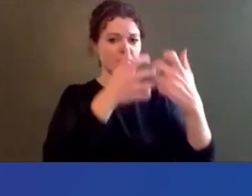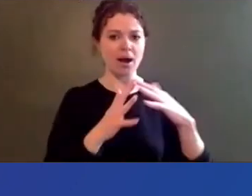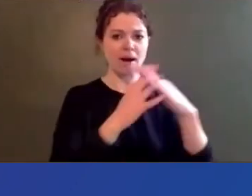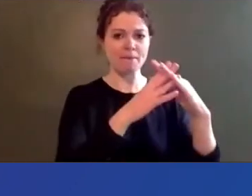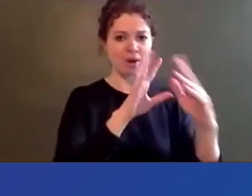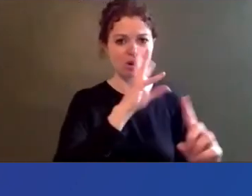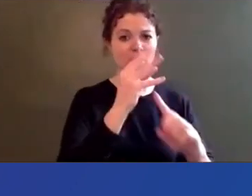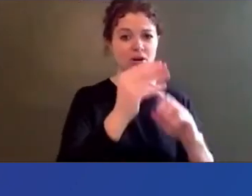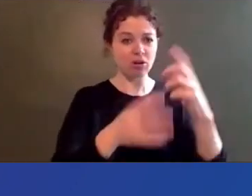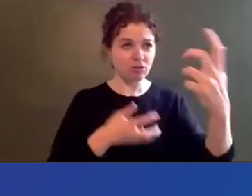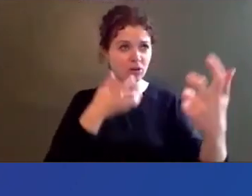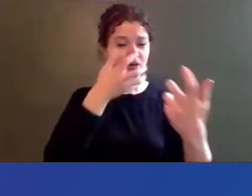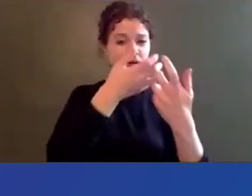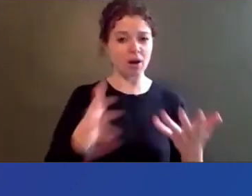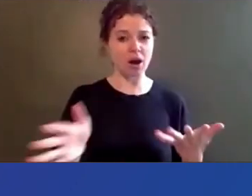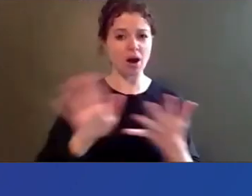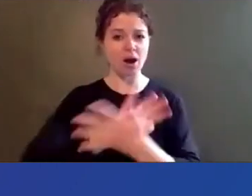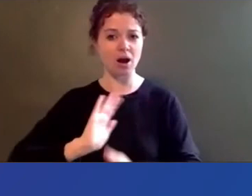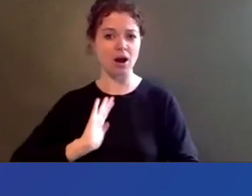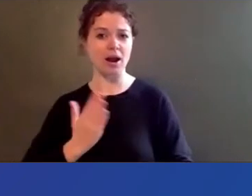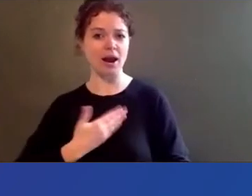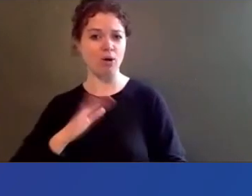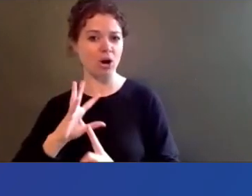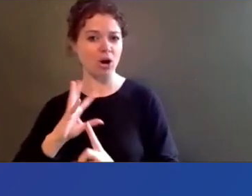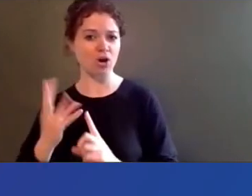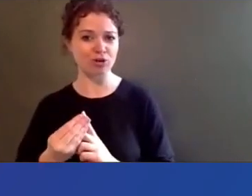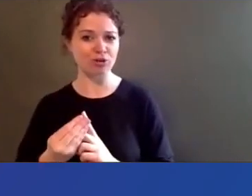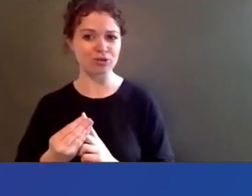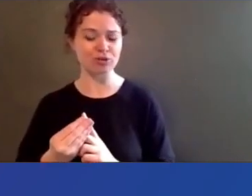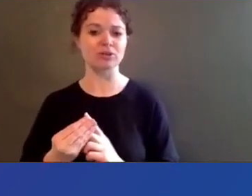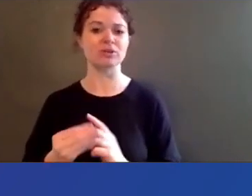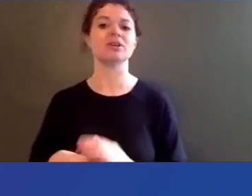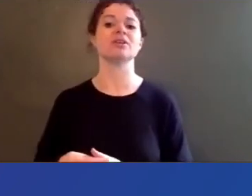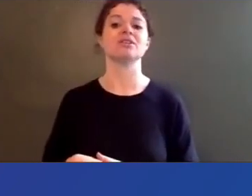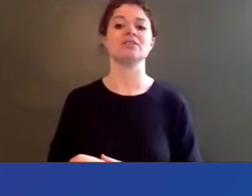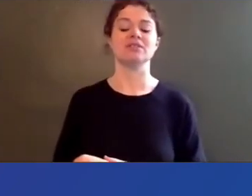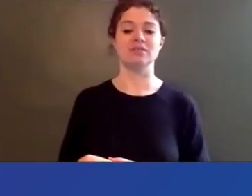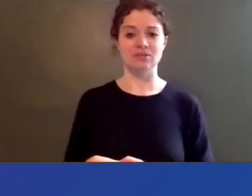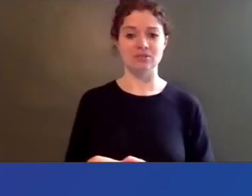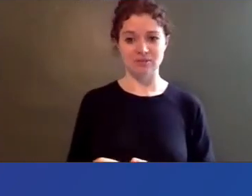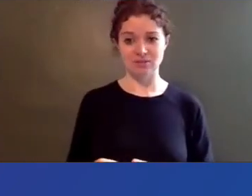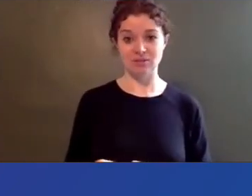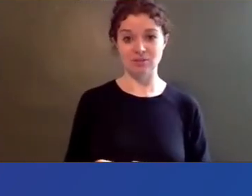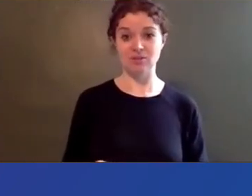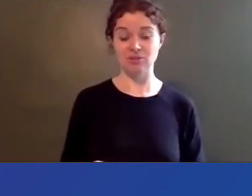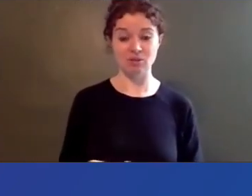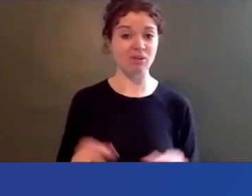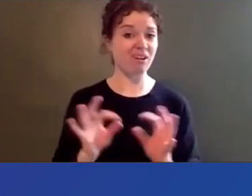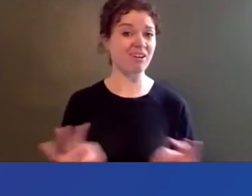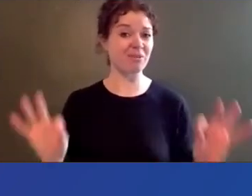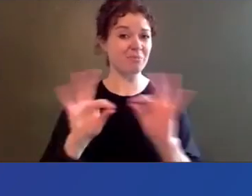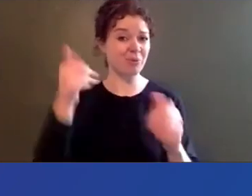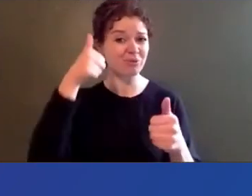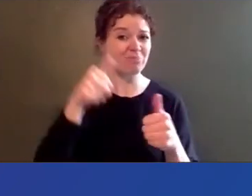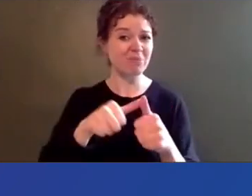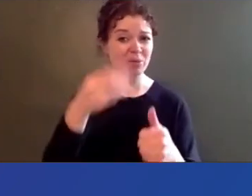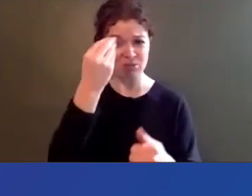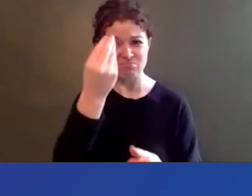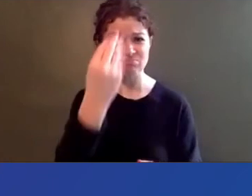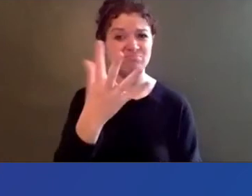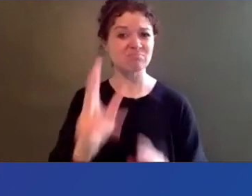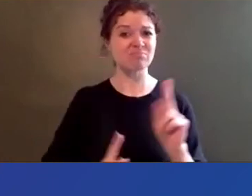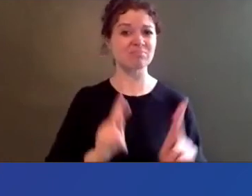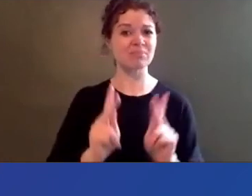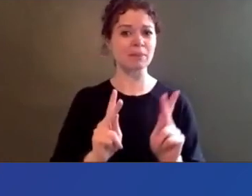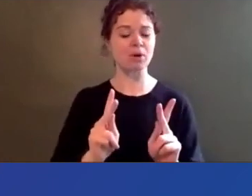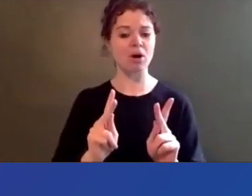So, you know, later for these academics, I mean, you have to remind people that part of people's